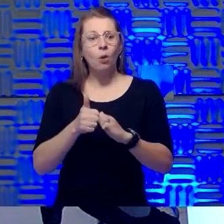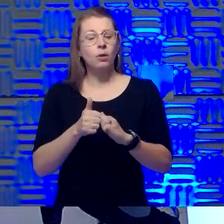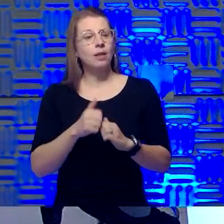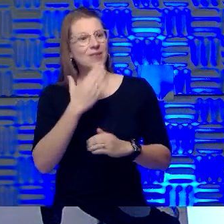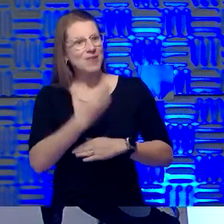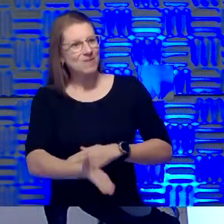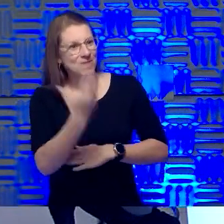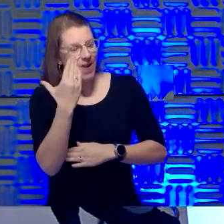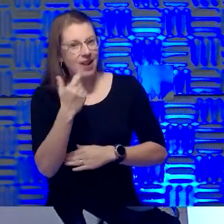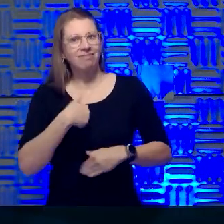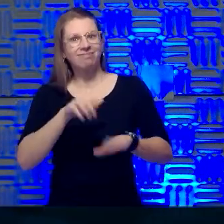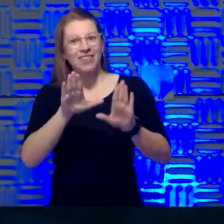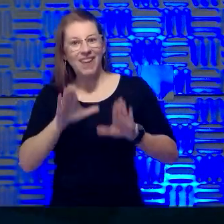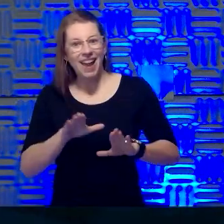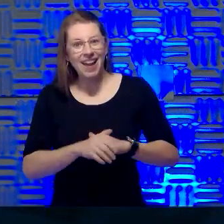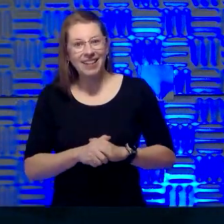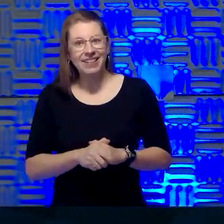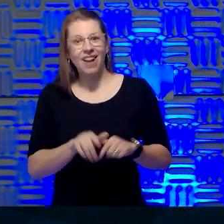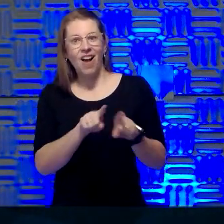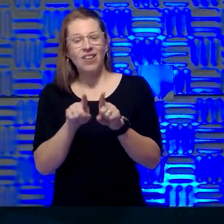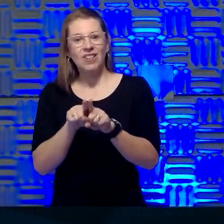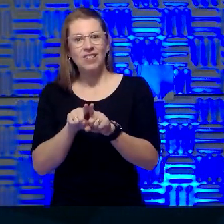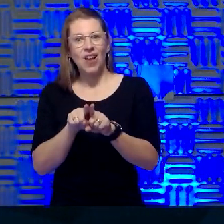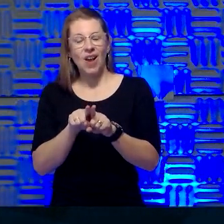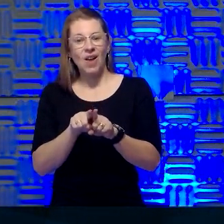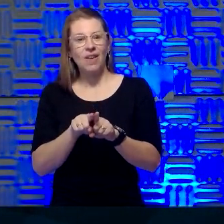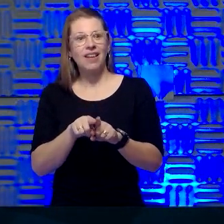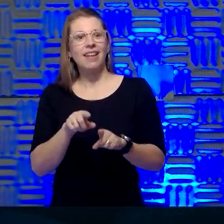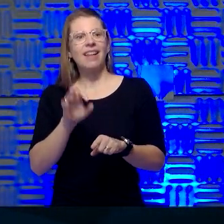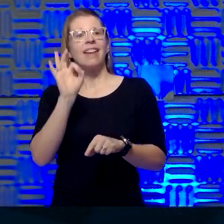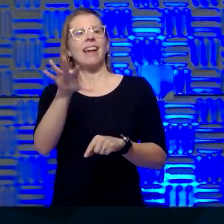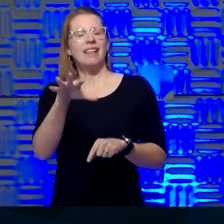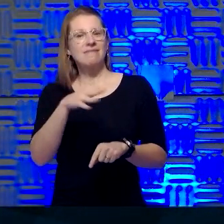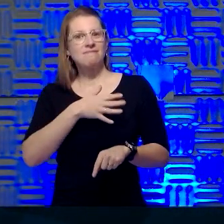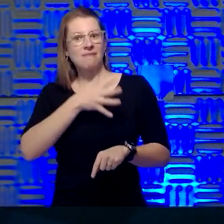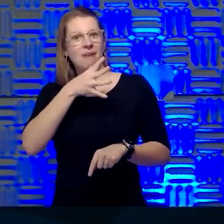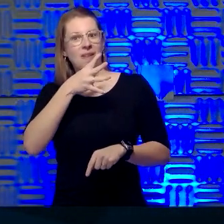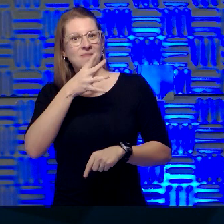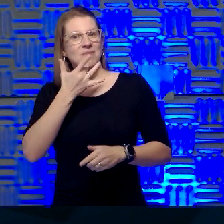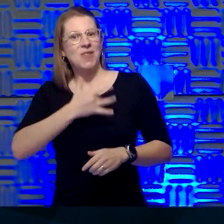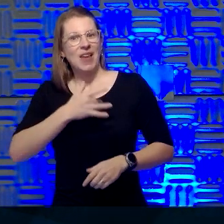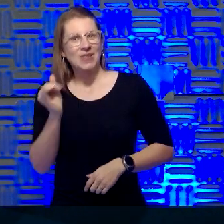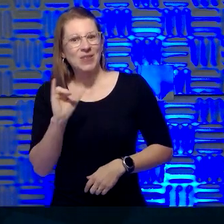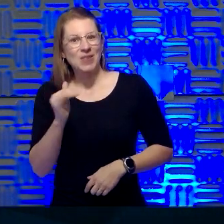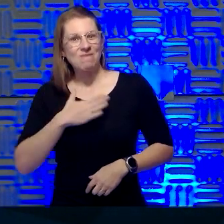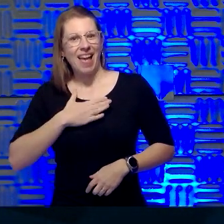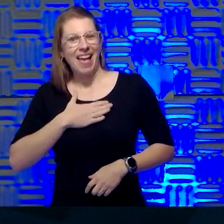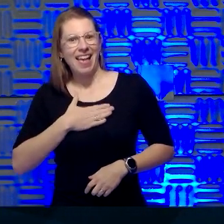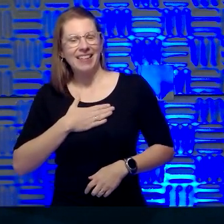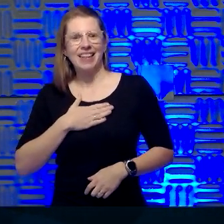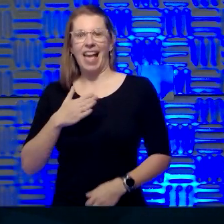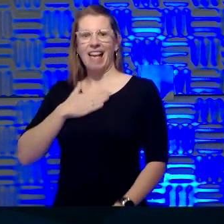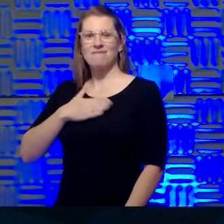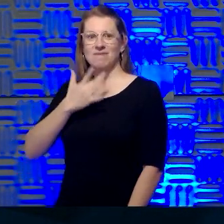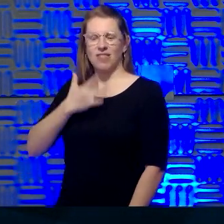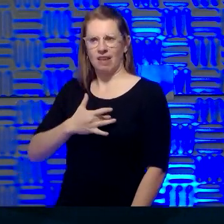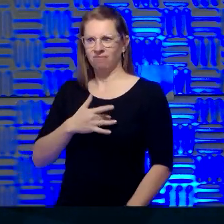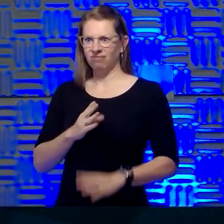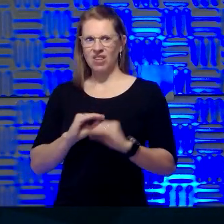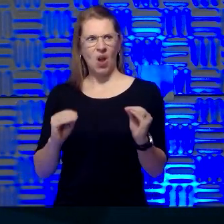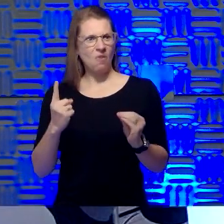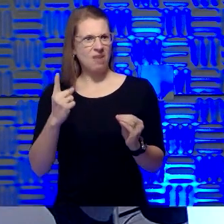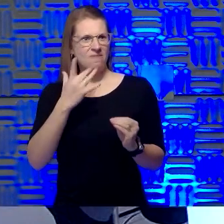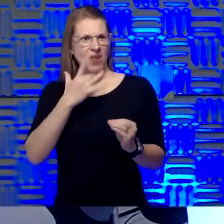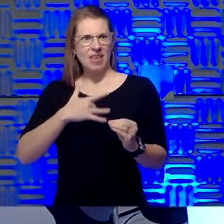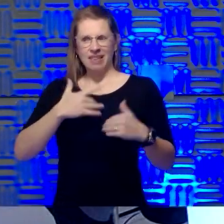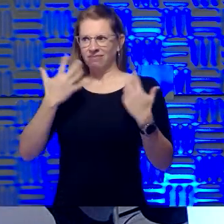I'm great. And I also want to give a shout out. It's my mom's birthday today as well. Oh, that's pretty special. I don't think I have anybody whose